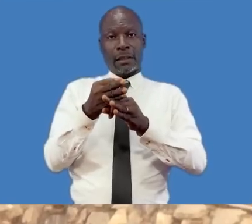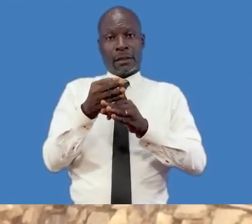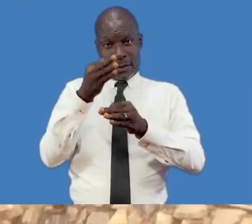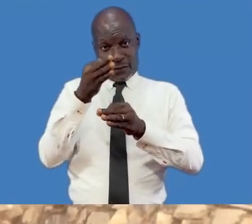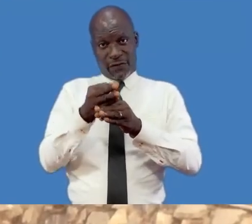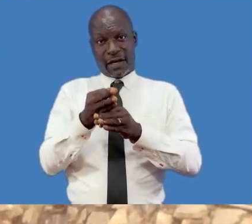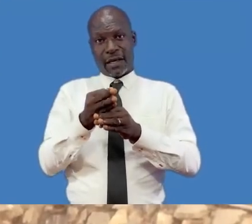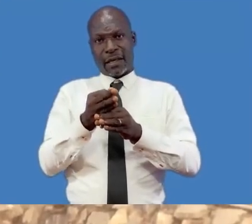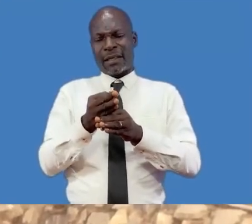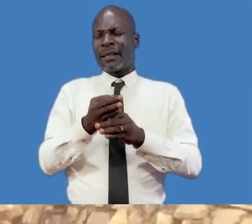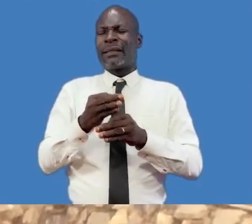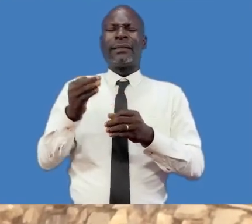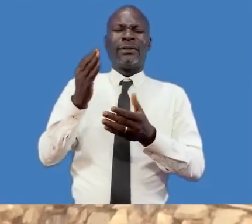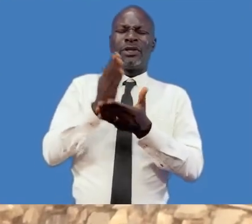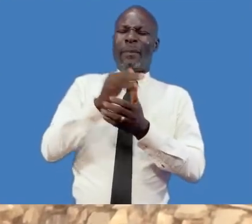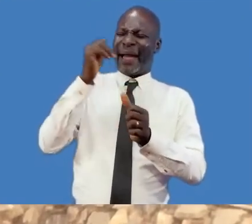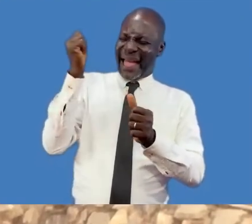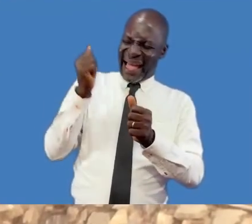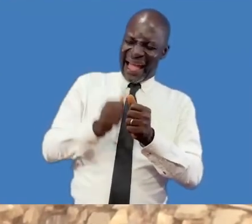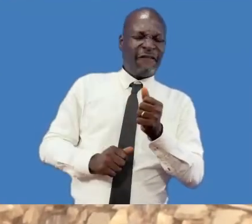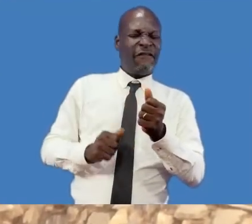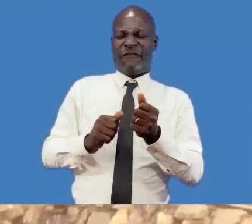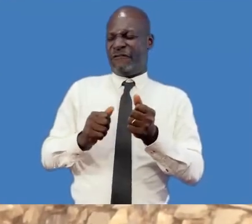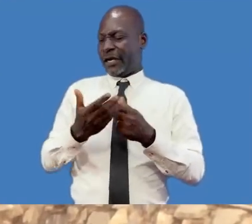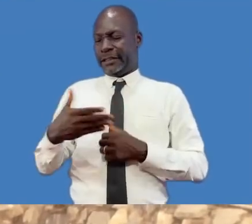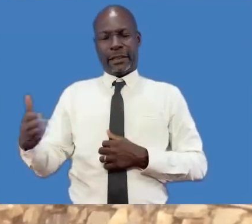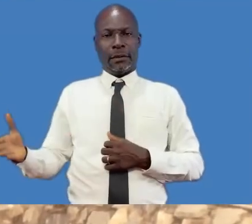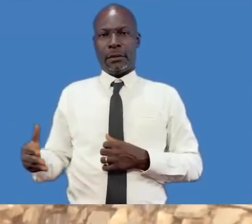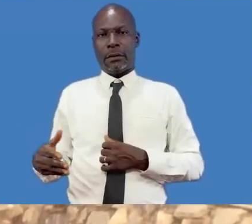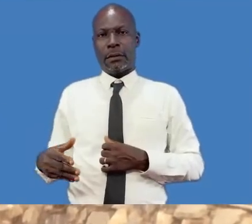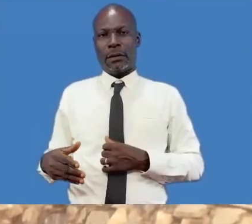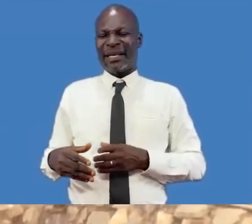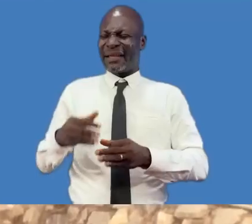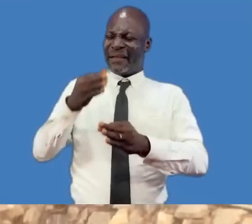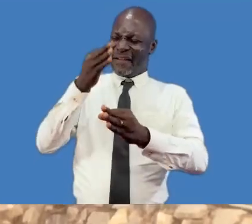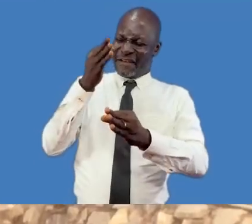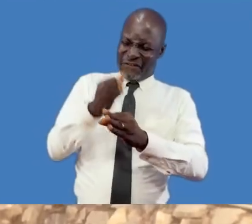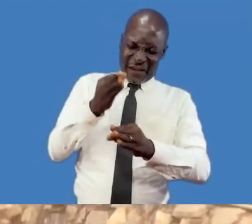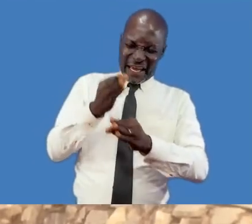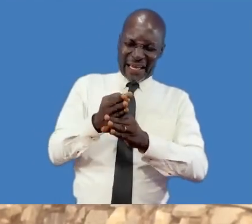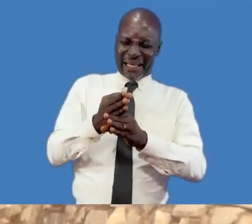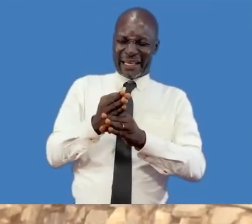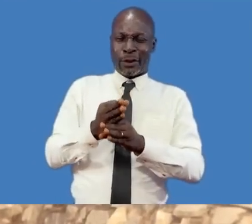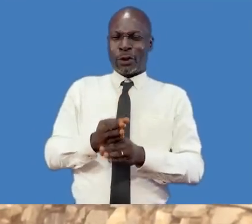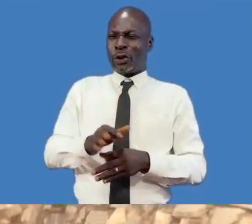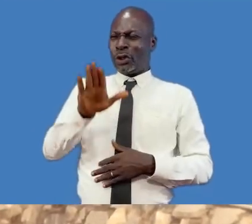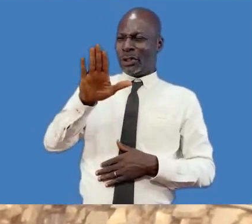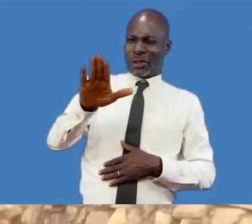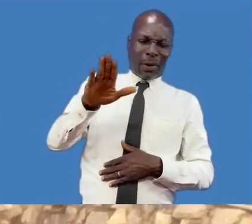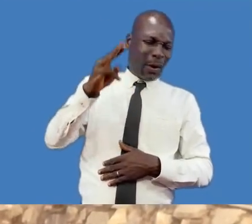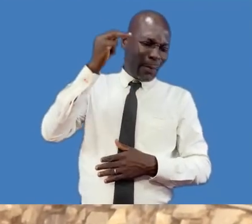faith defies everything faith defies your